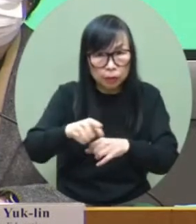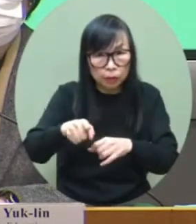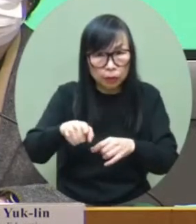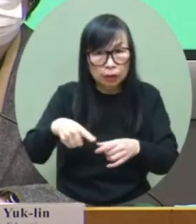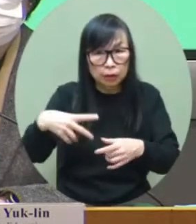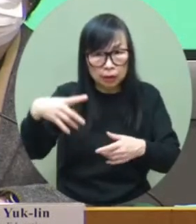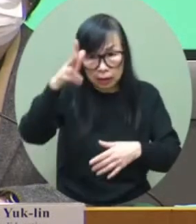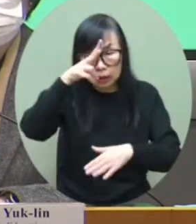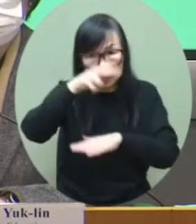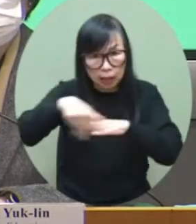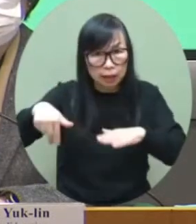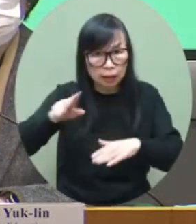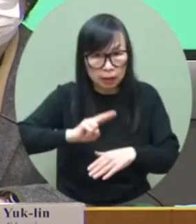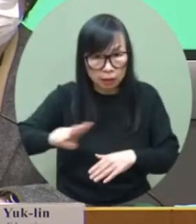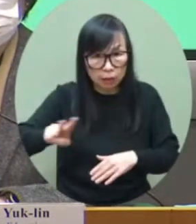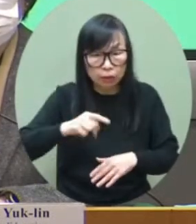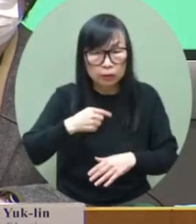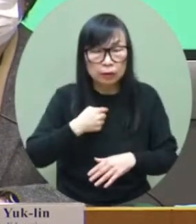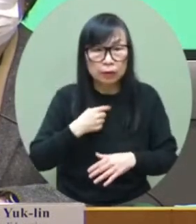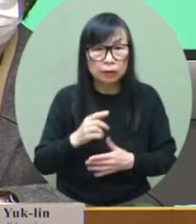new pandemic,